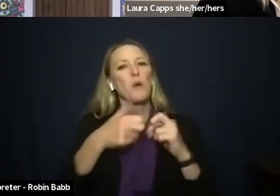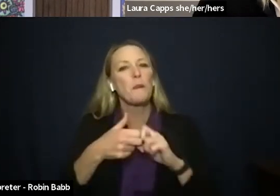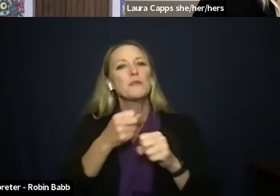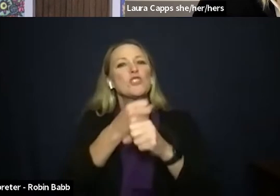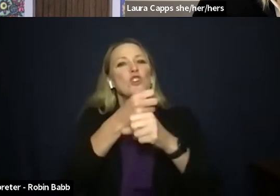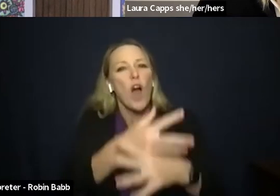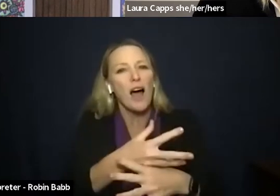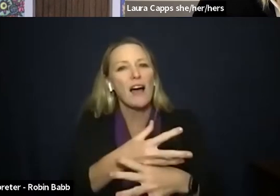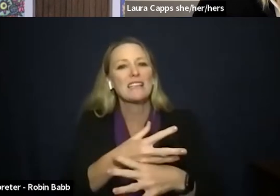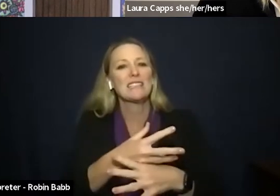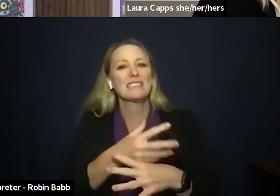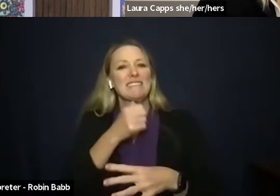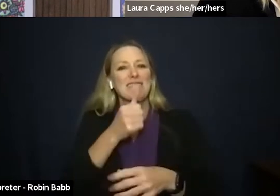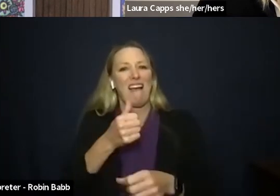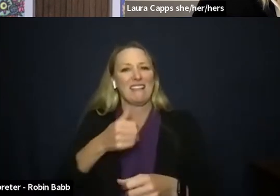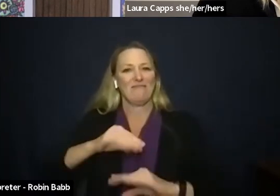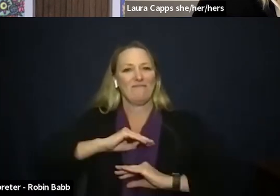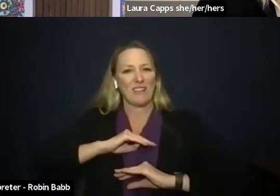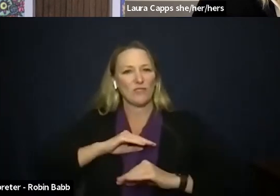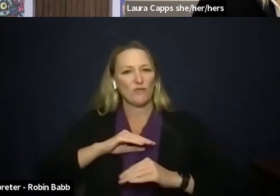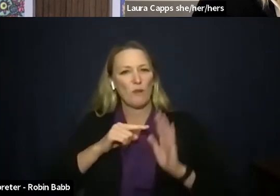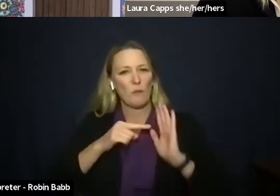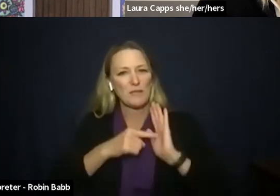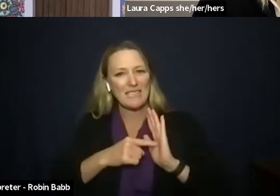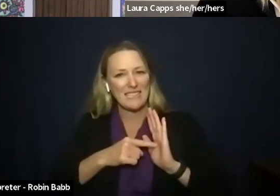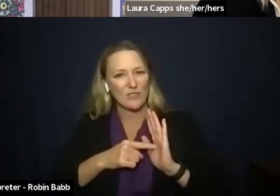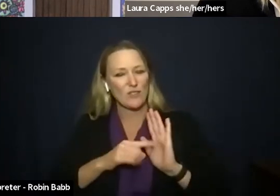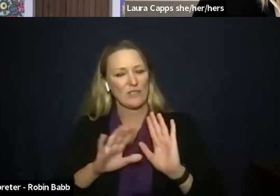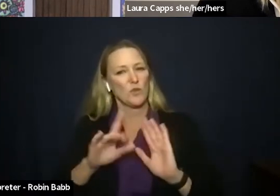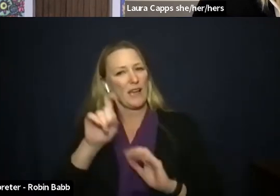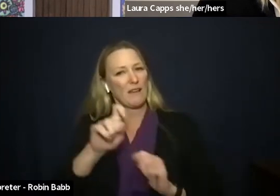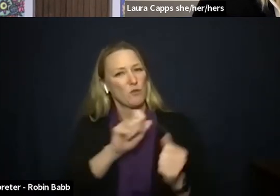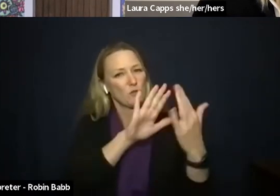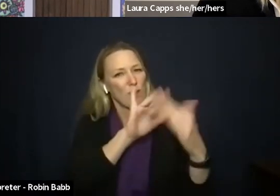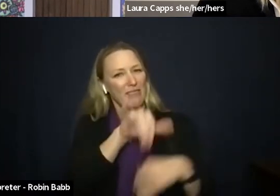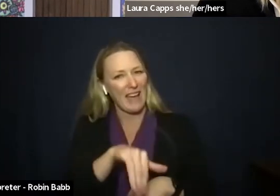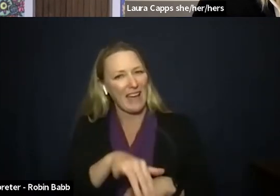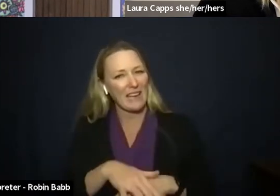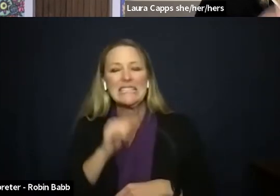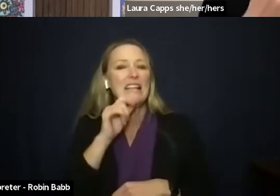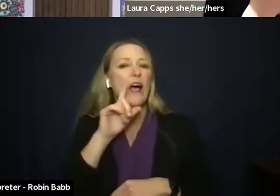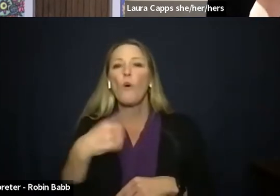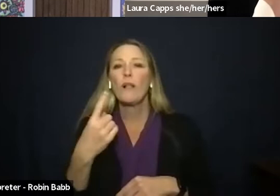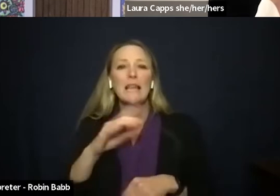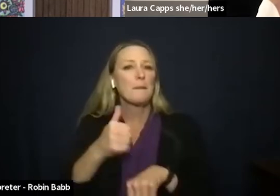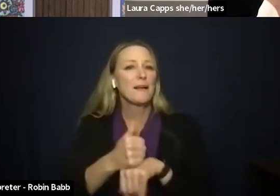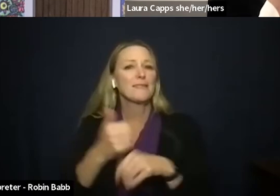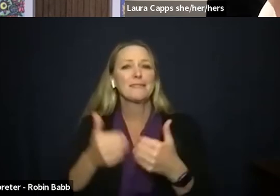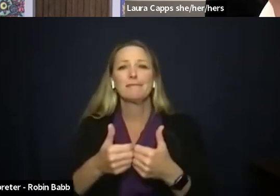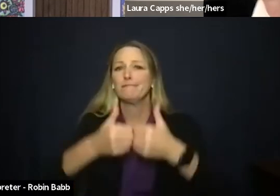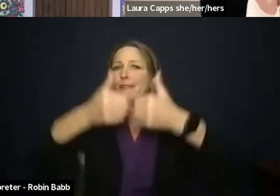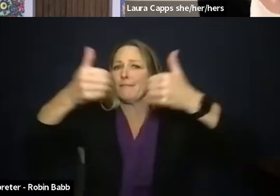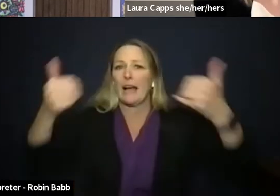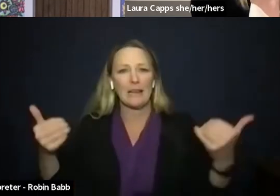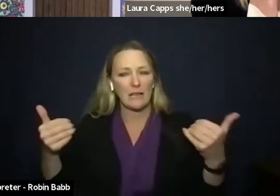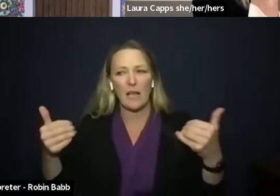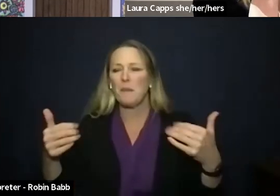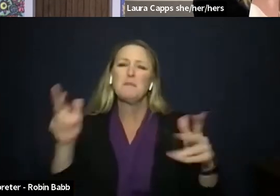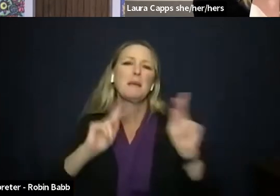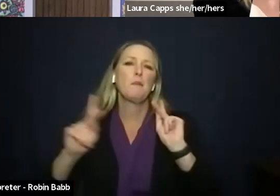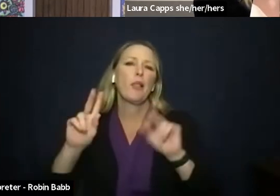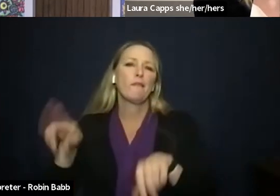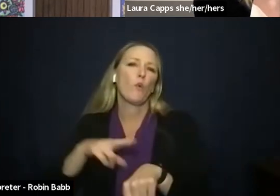crucial and it's not just about making dividing because people there's there's opportunities to move and go and do different